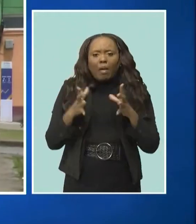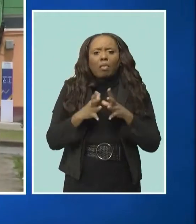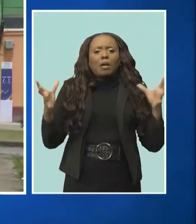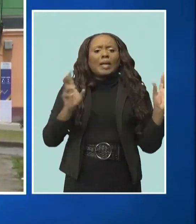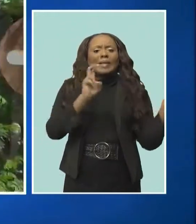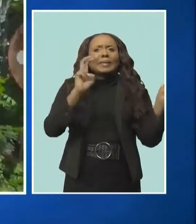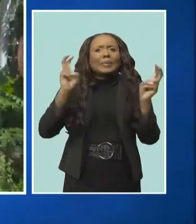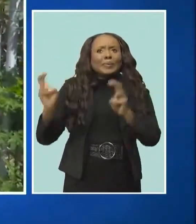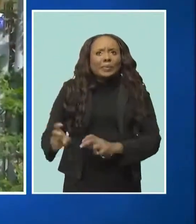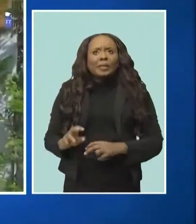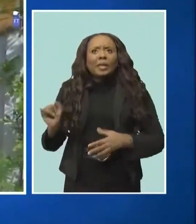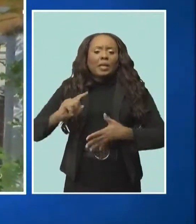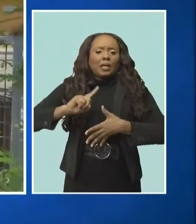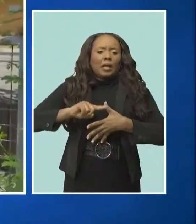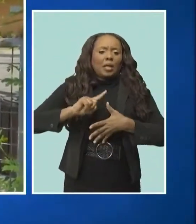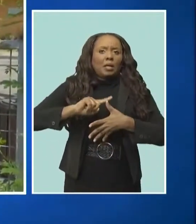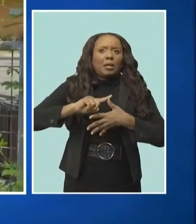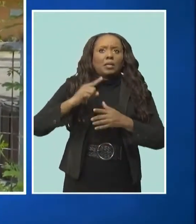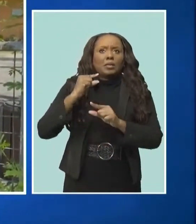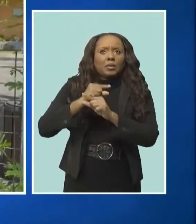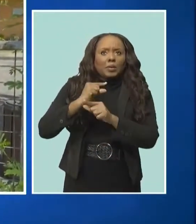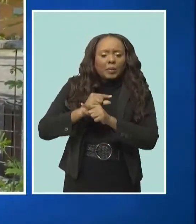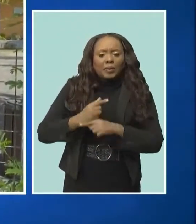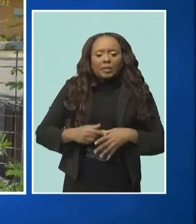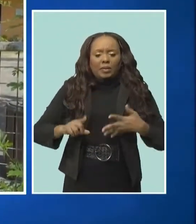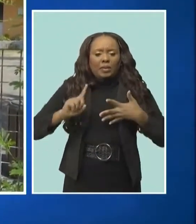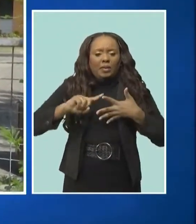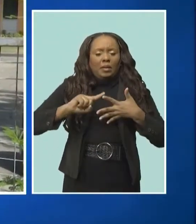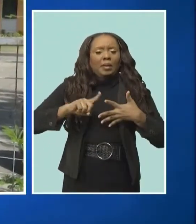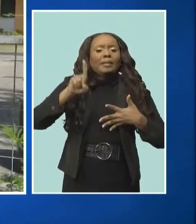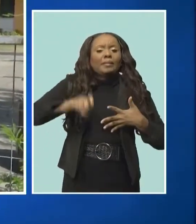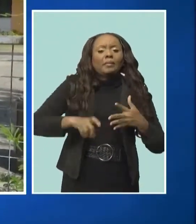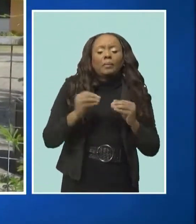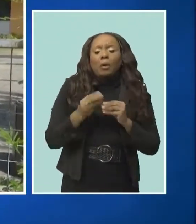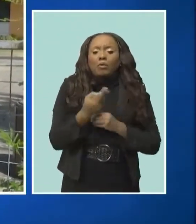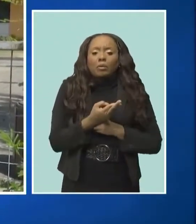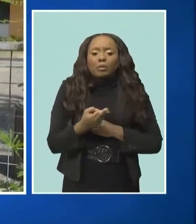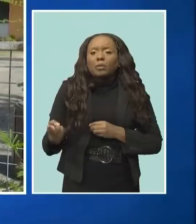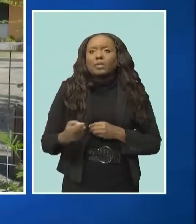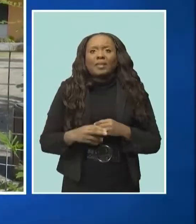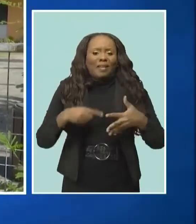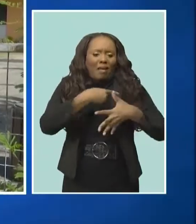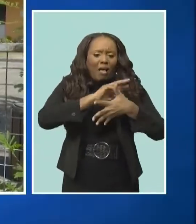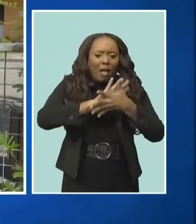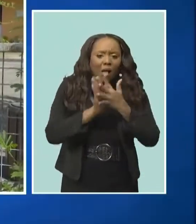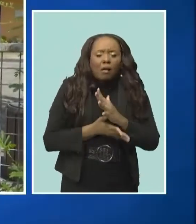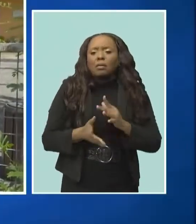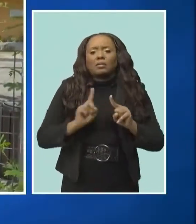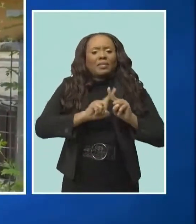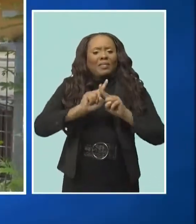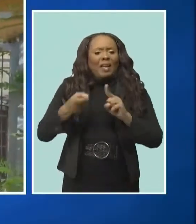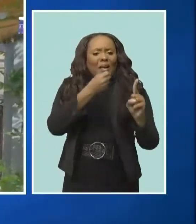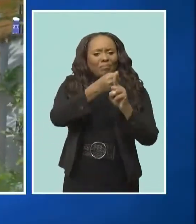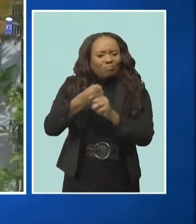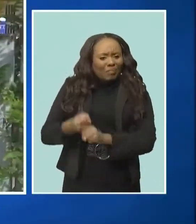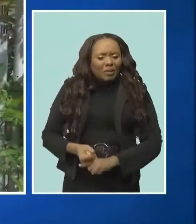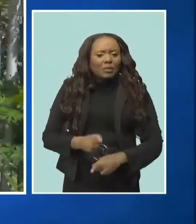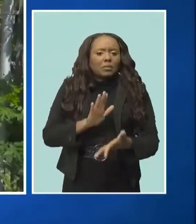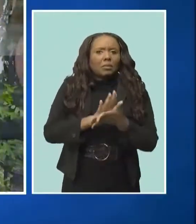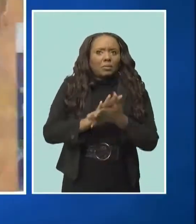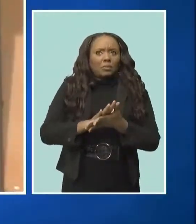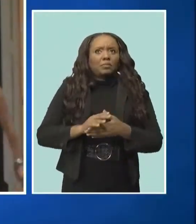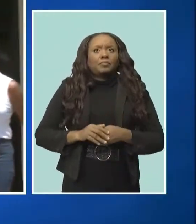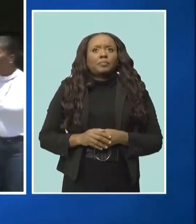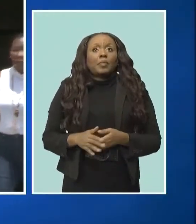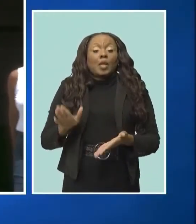issues, including security and a need for resources that have been impacting the school over a period of time. While the school's board